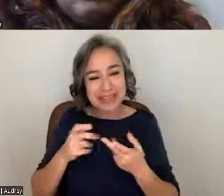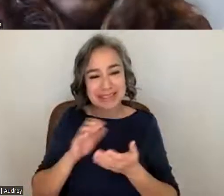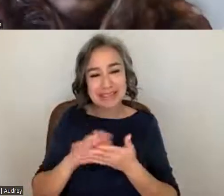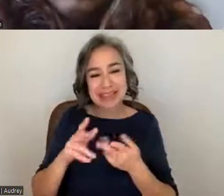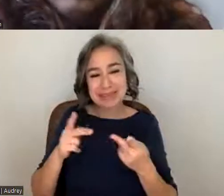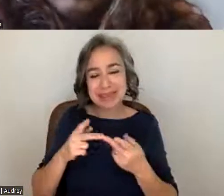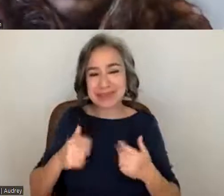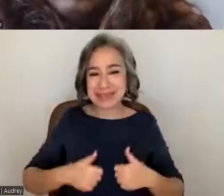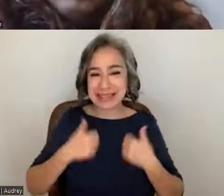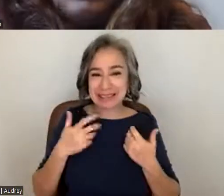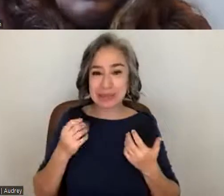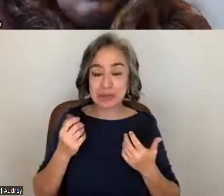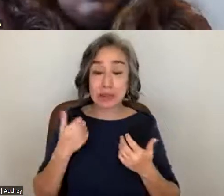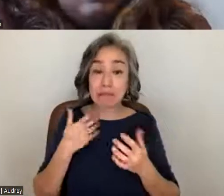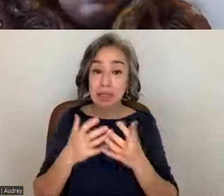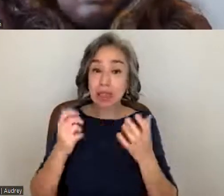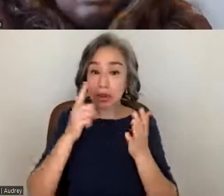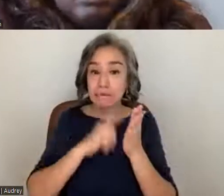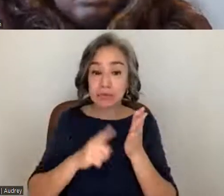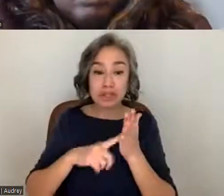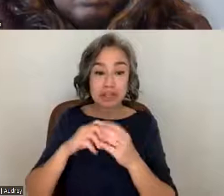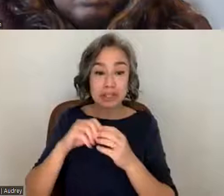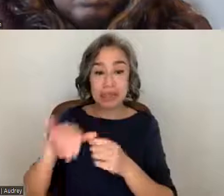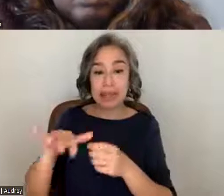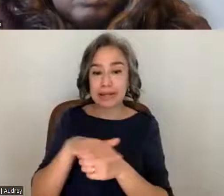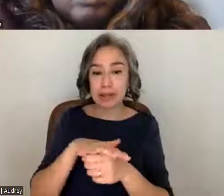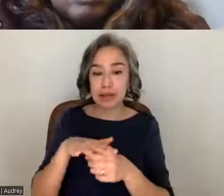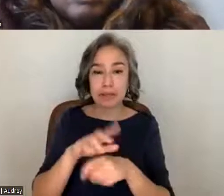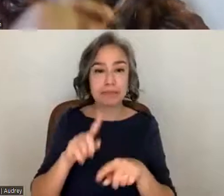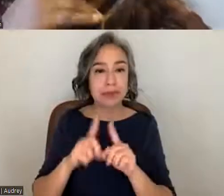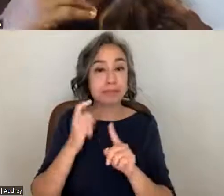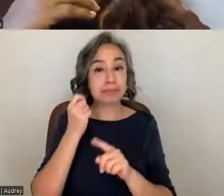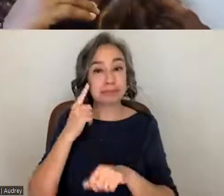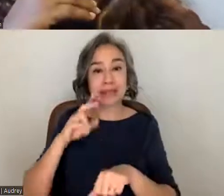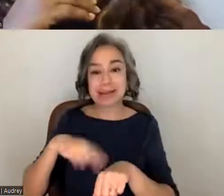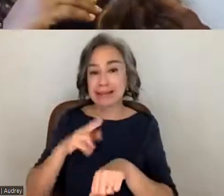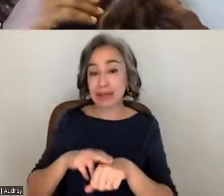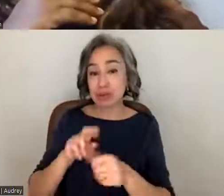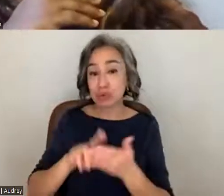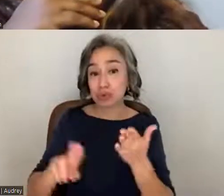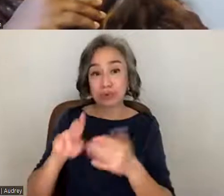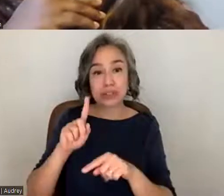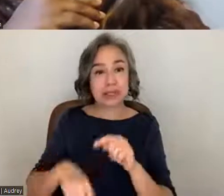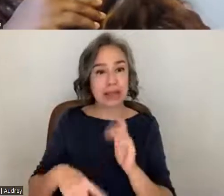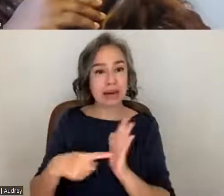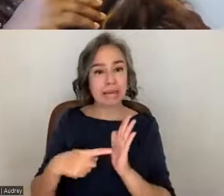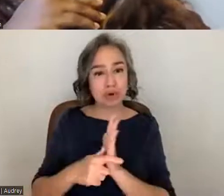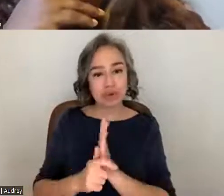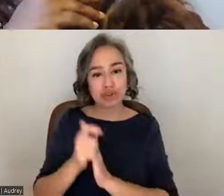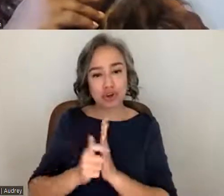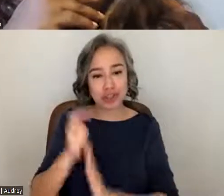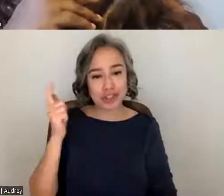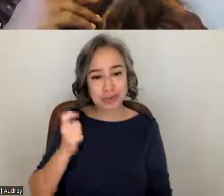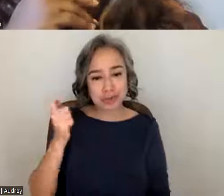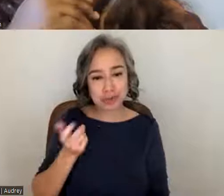so there's a lot of research conducted there, but the National University can't afford journal subscriptions. So there's